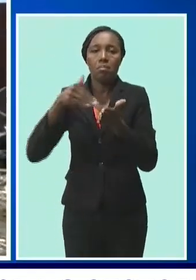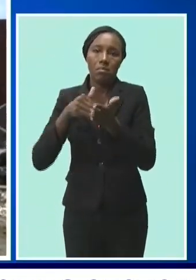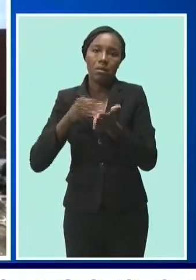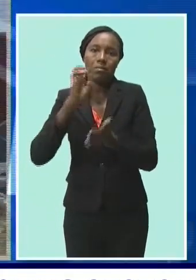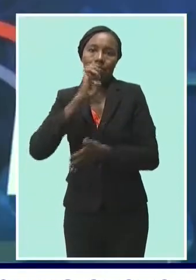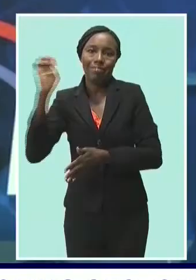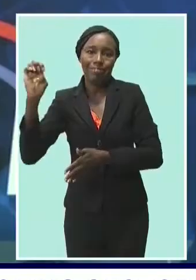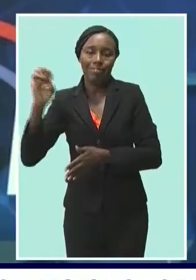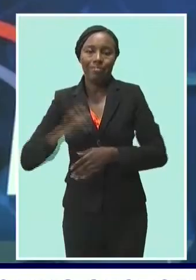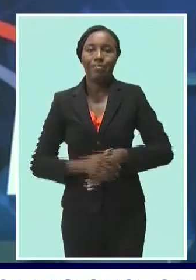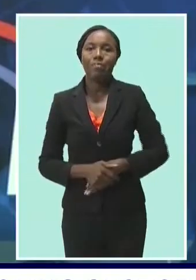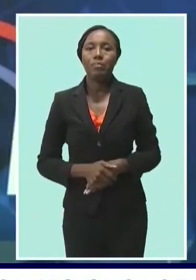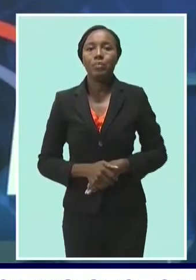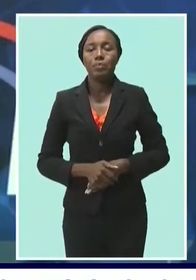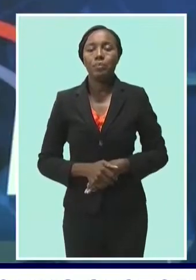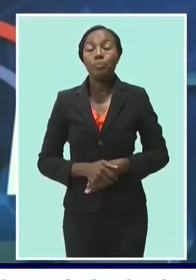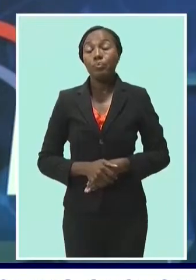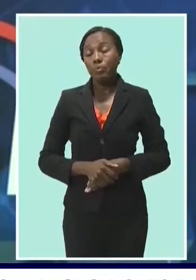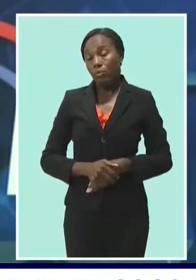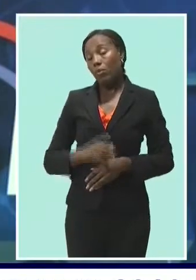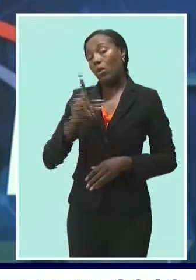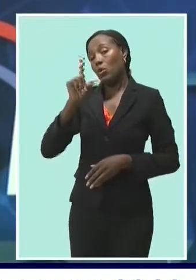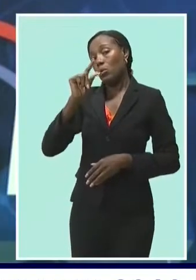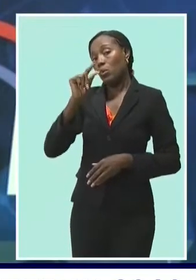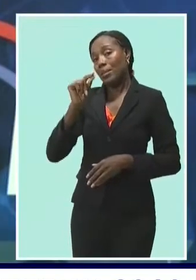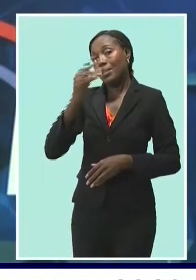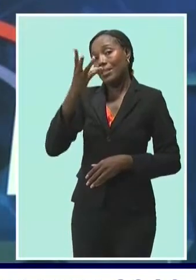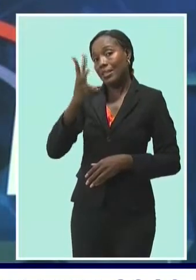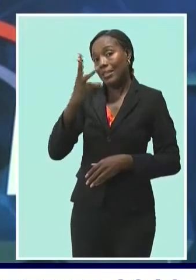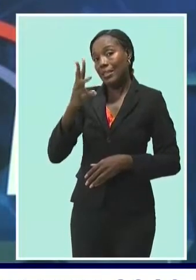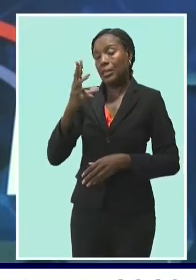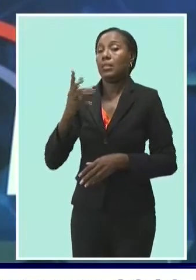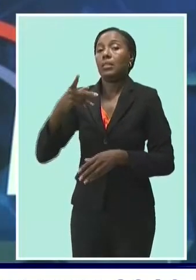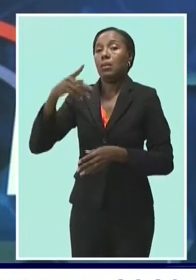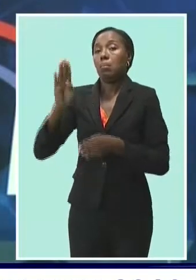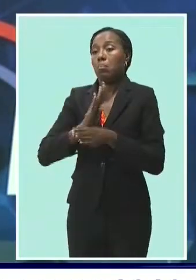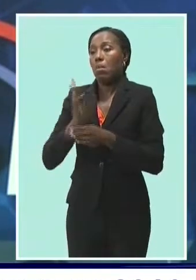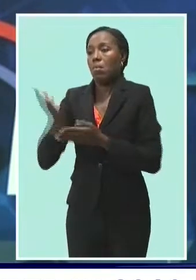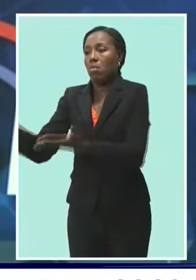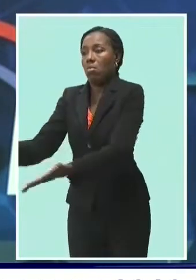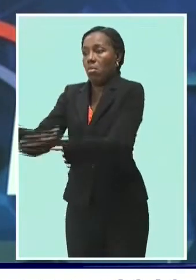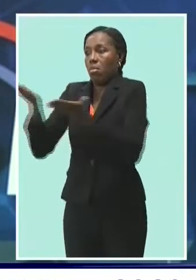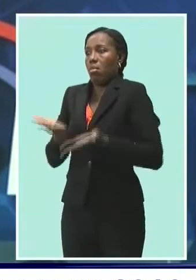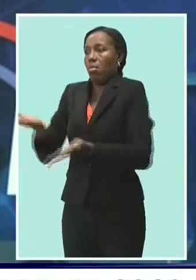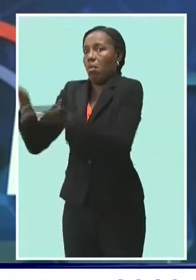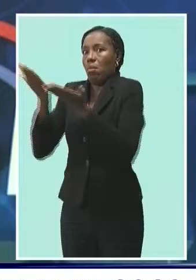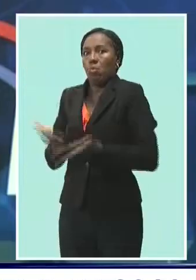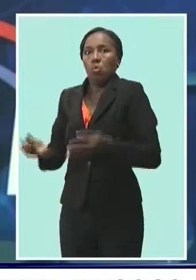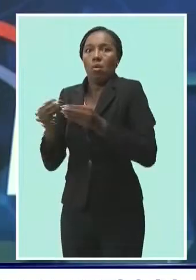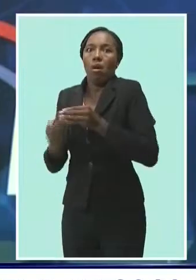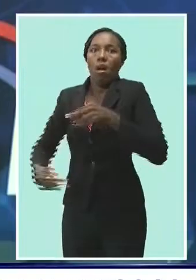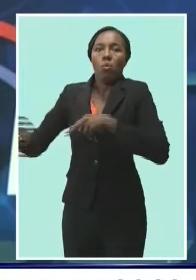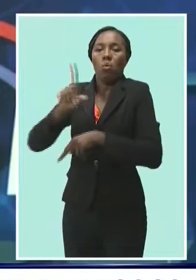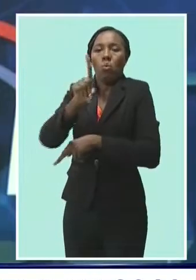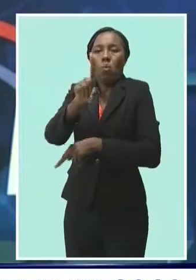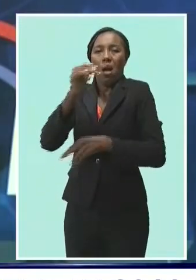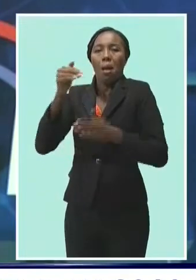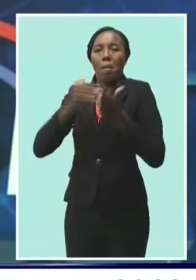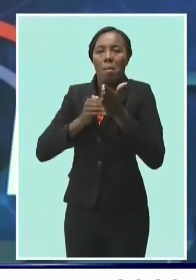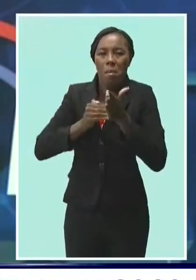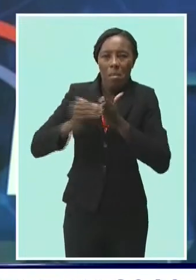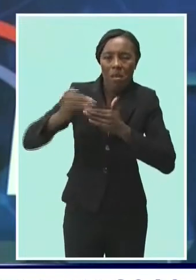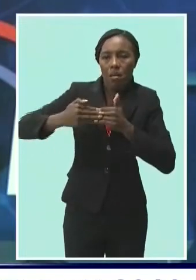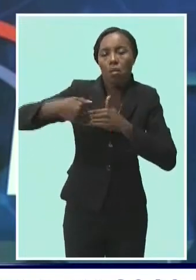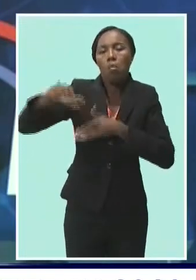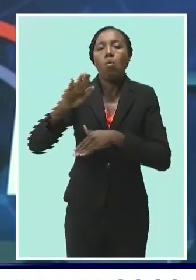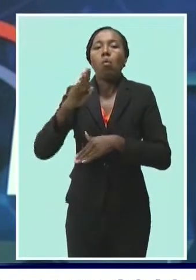CBC News. Well, in 2016, Barbados imported more than 100 million plastic bags. That's according to marine